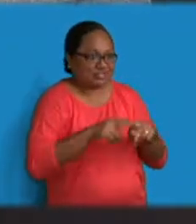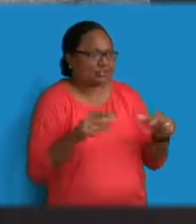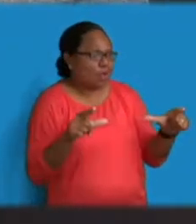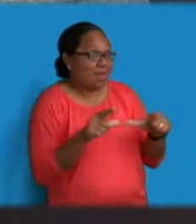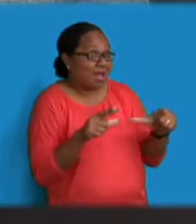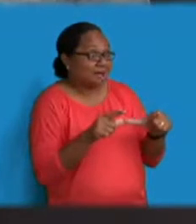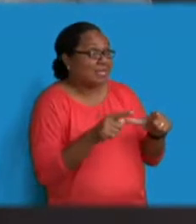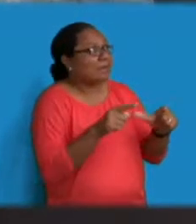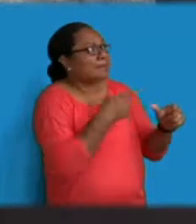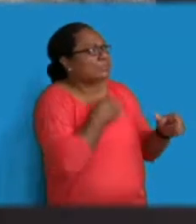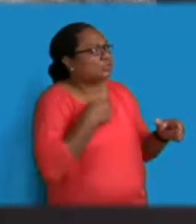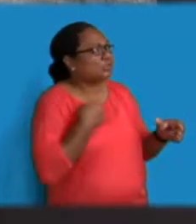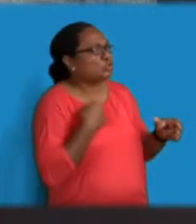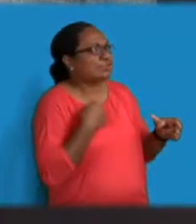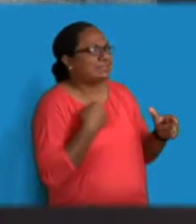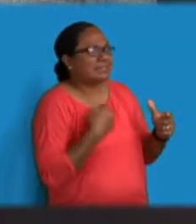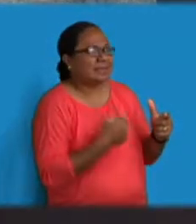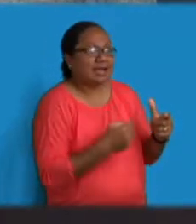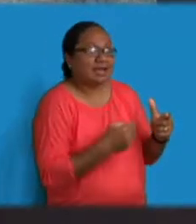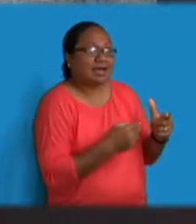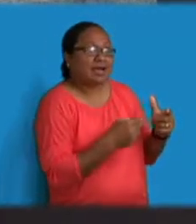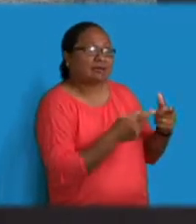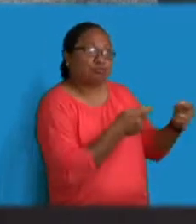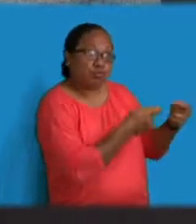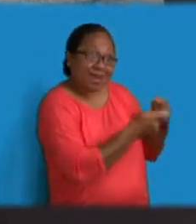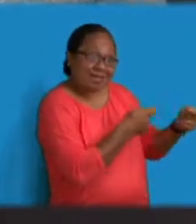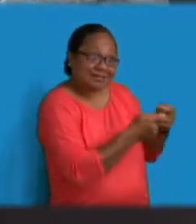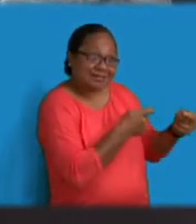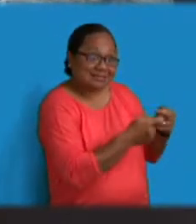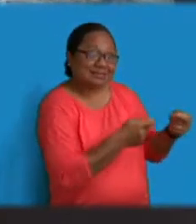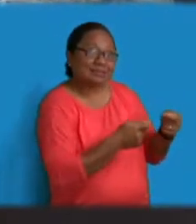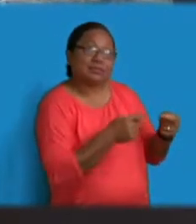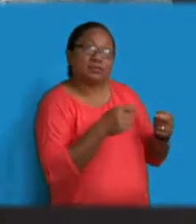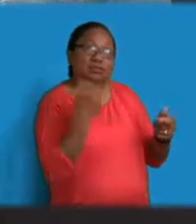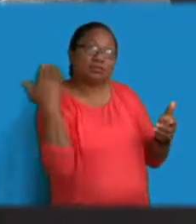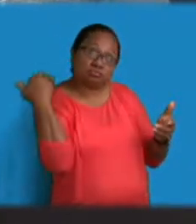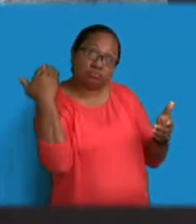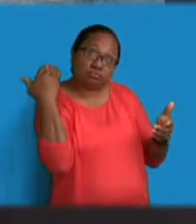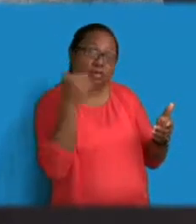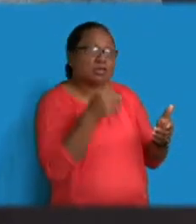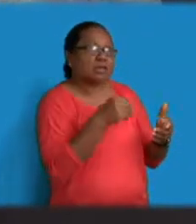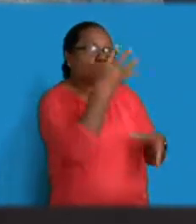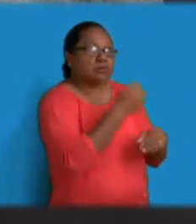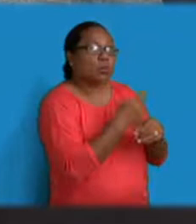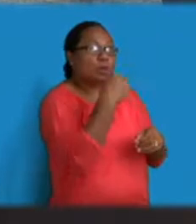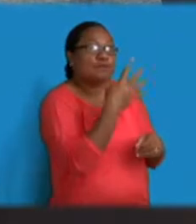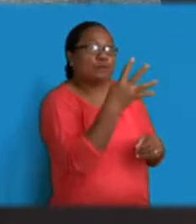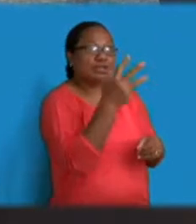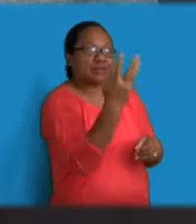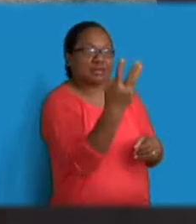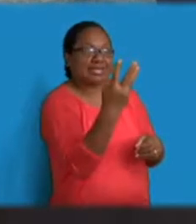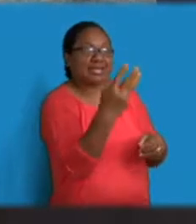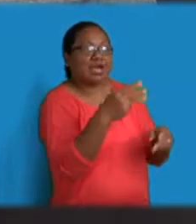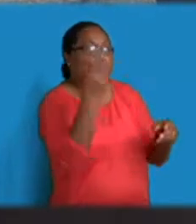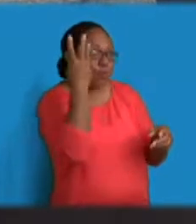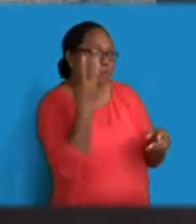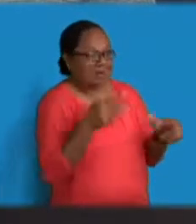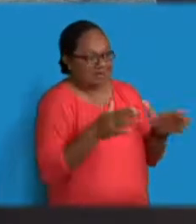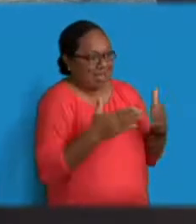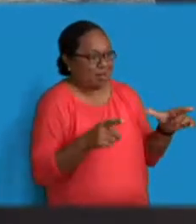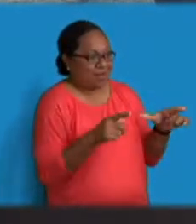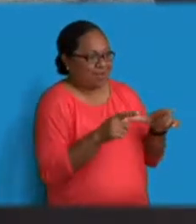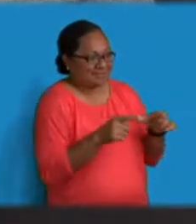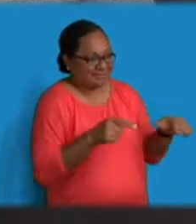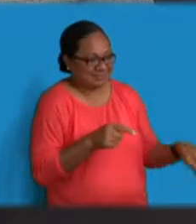Industry and Trade. From 2015, a total of around 43 women have been licensed as